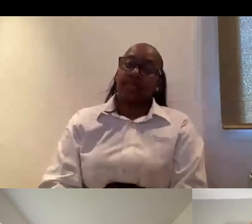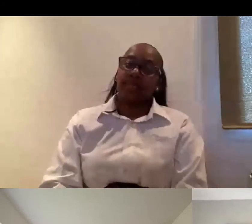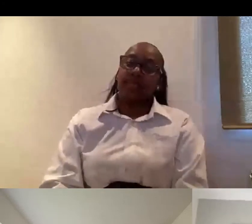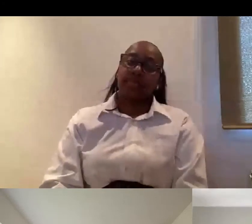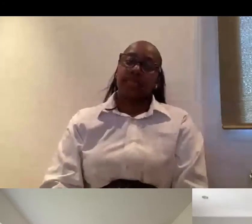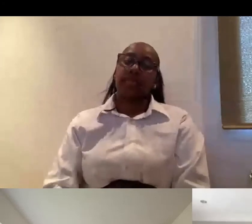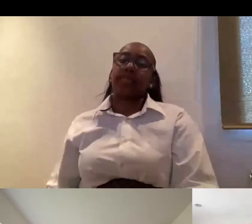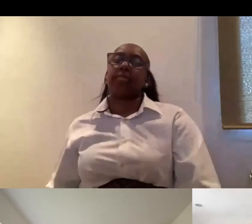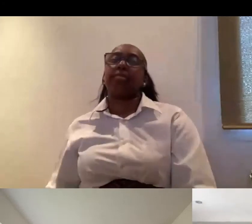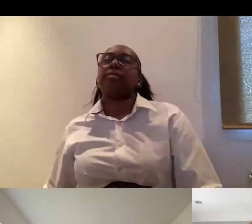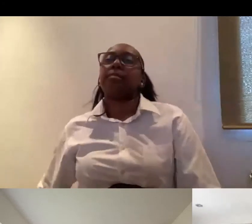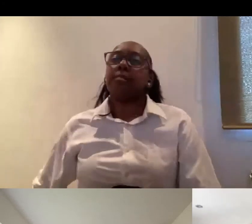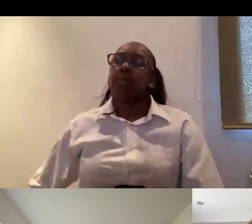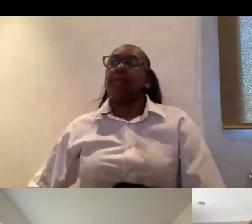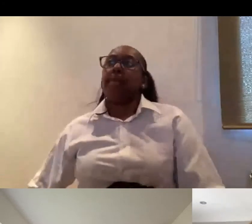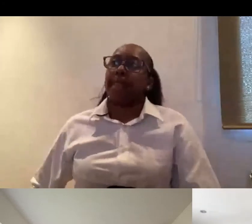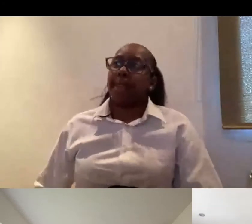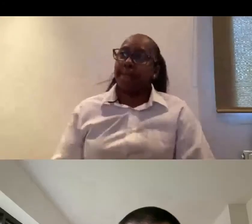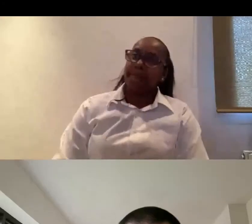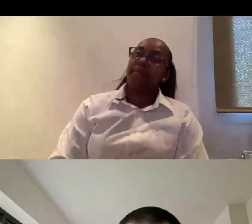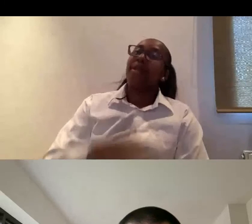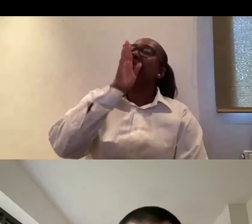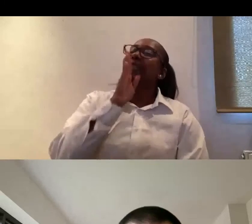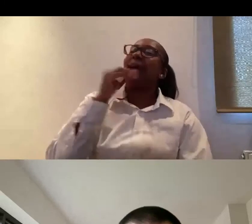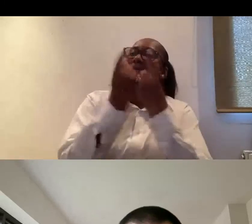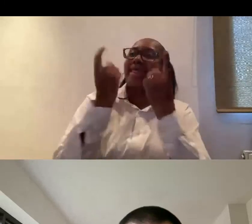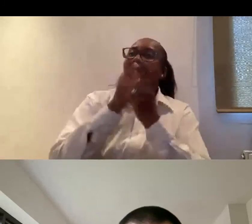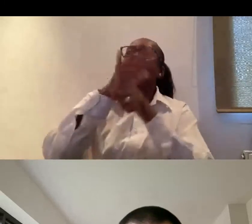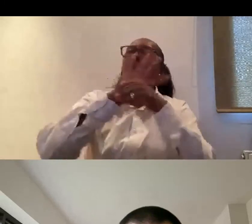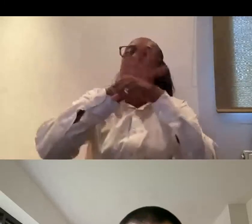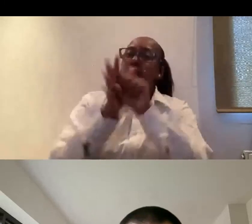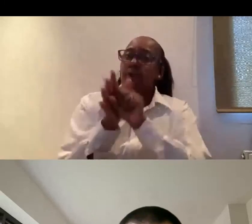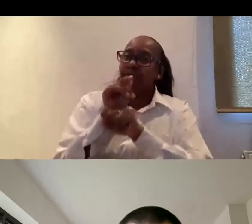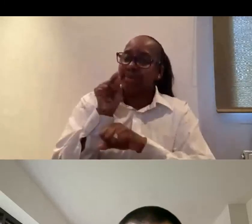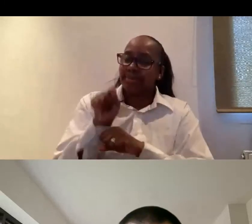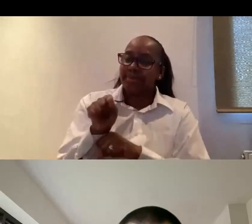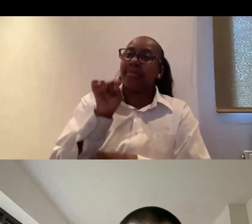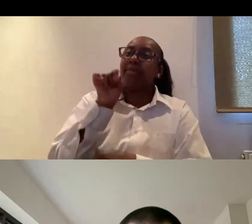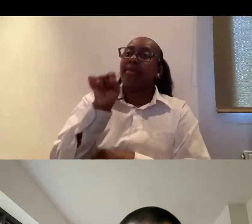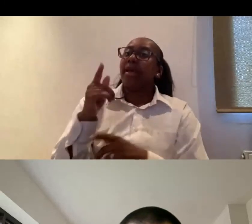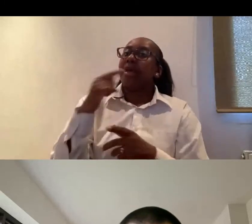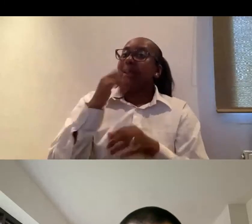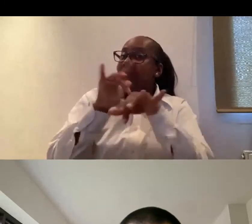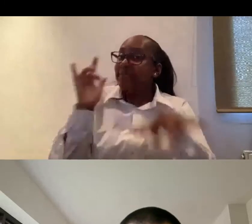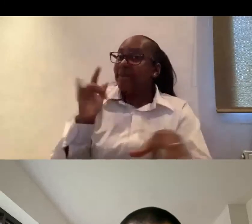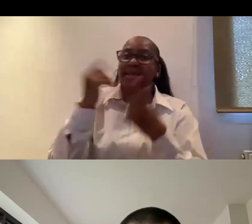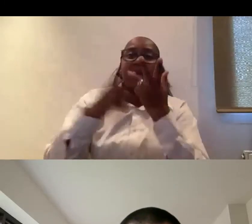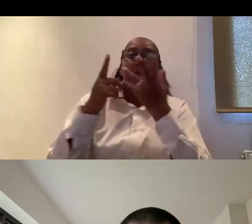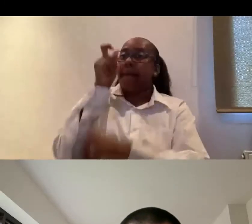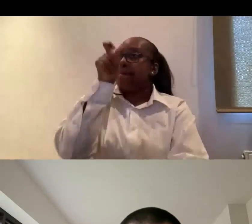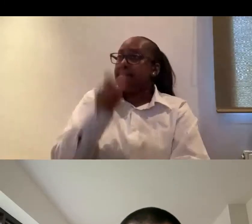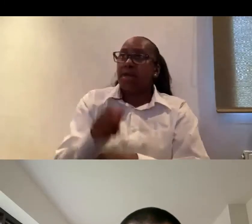Yeah, no problem. So the sad thing about COVID-19 is that it can affect